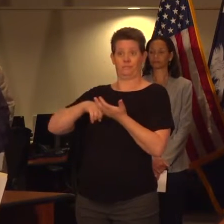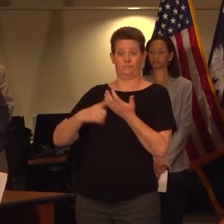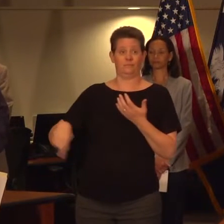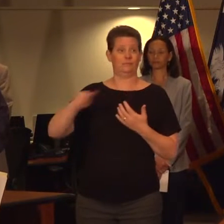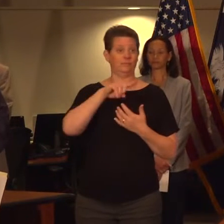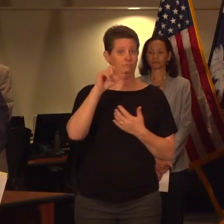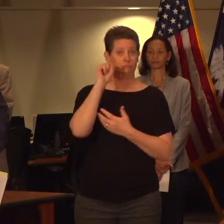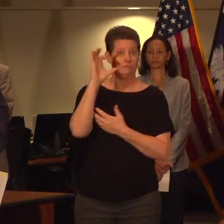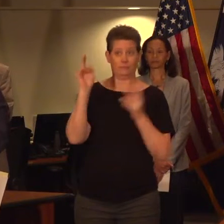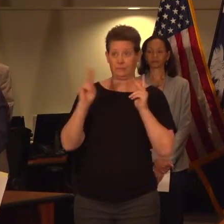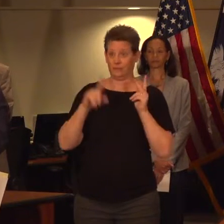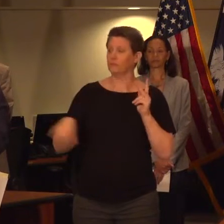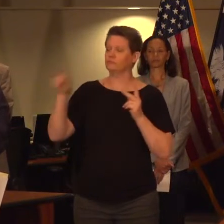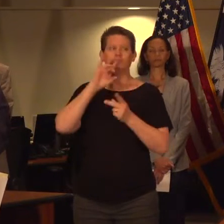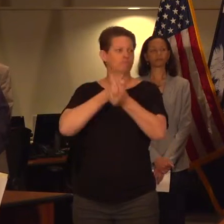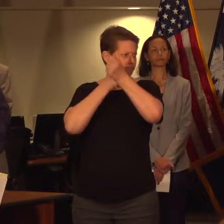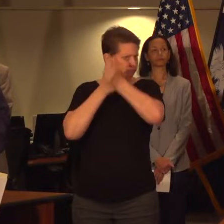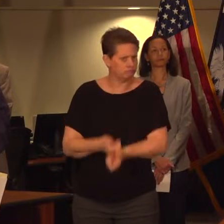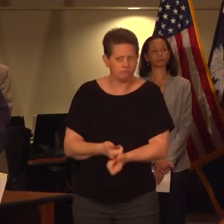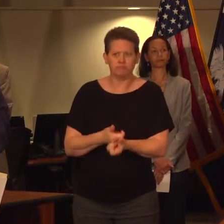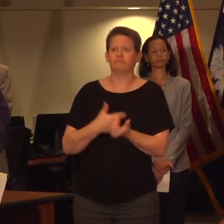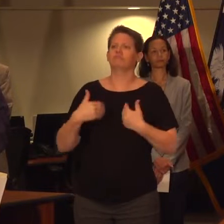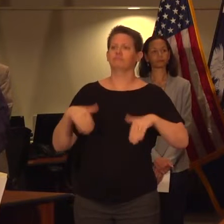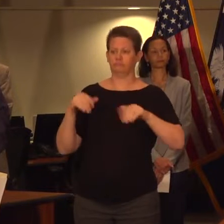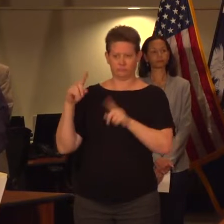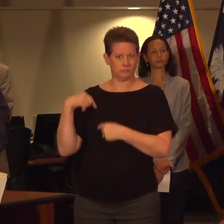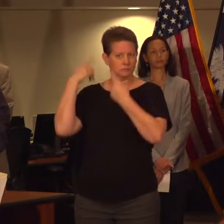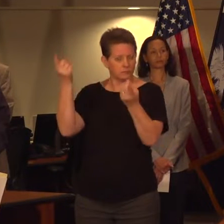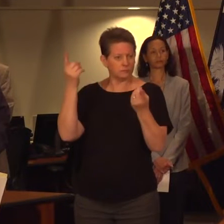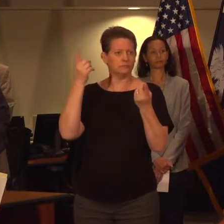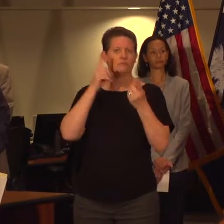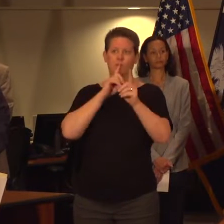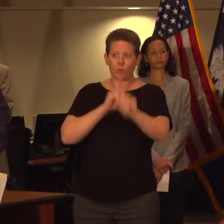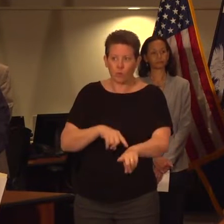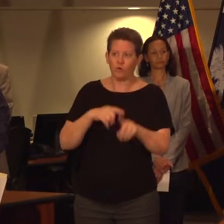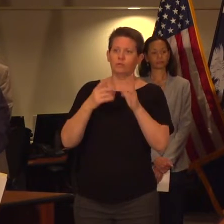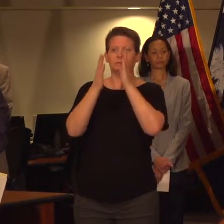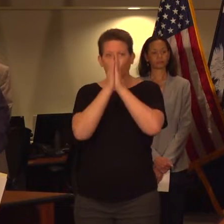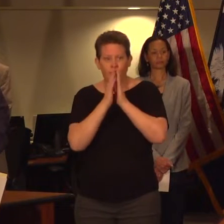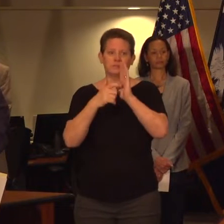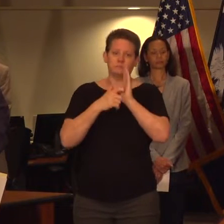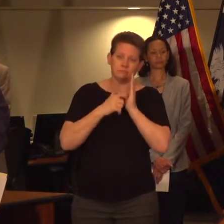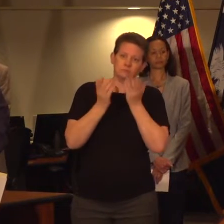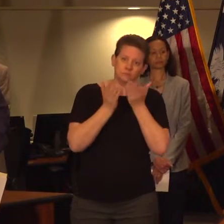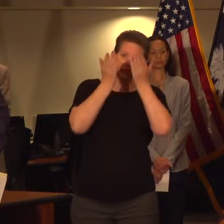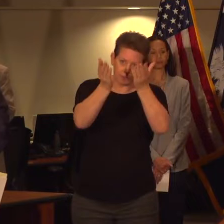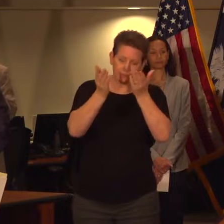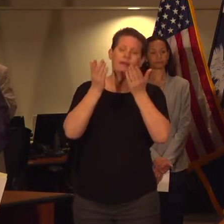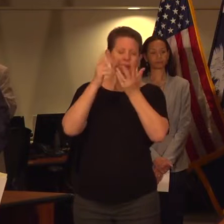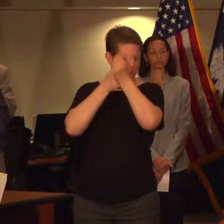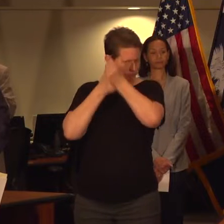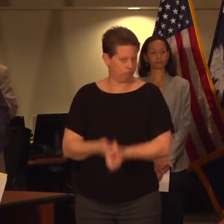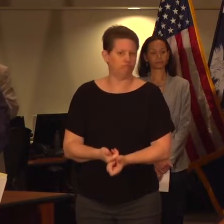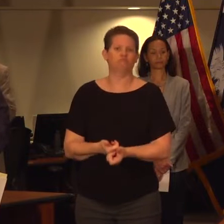are complying very well with the orders that have come out and the recommendations that have been issued as